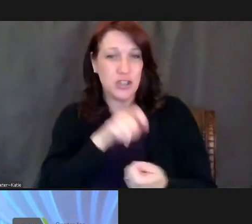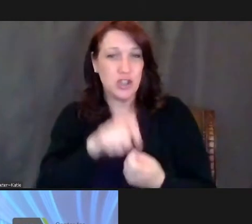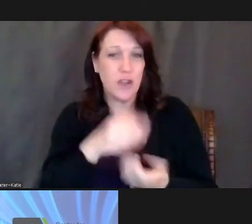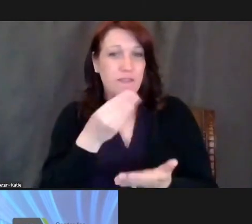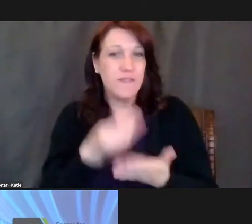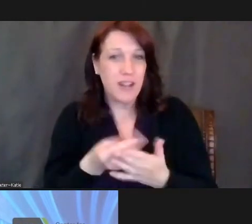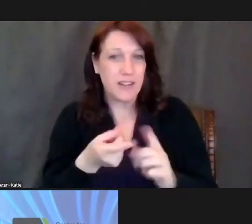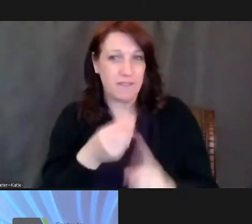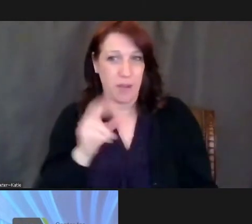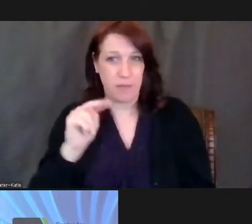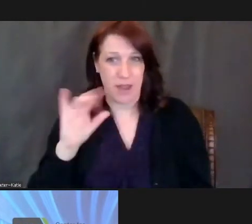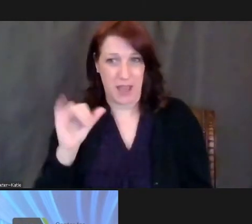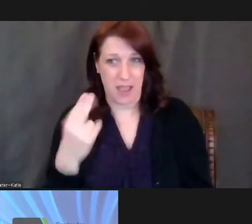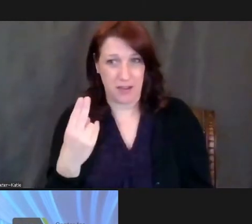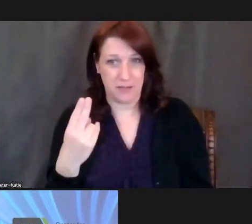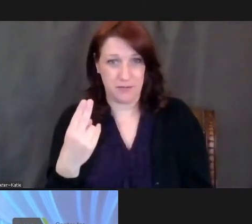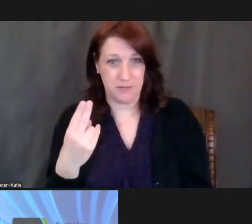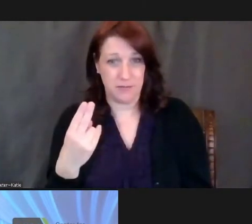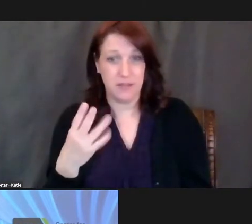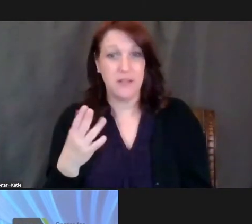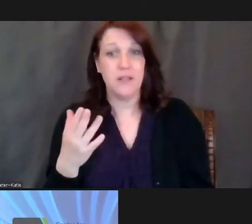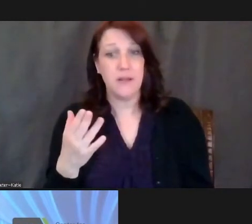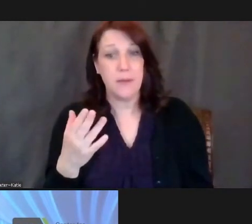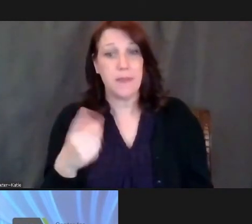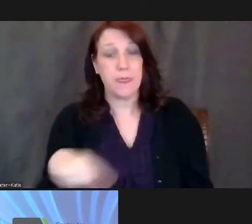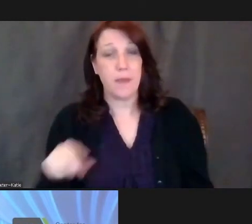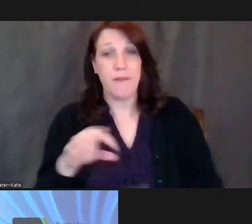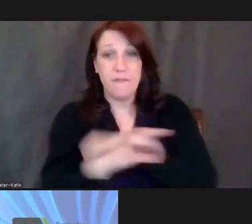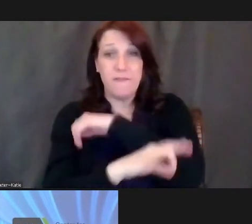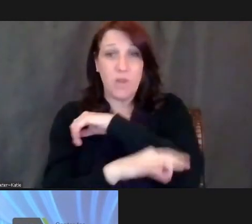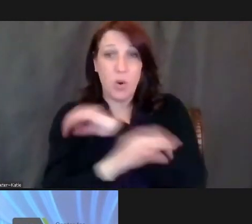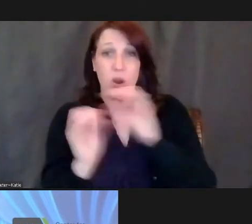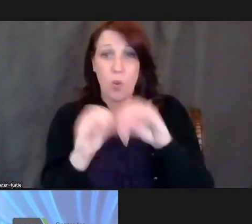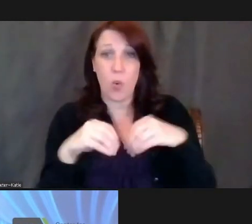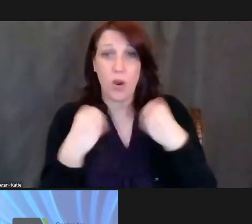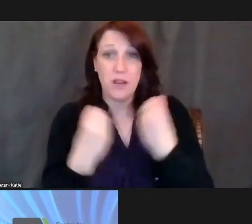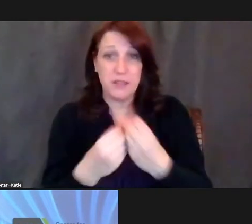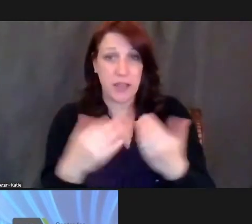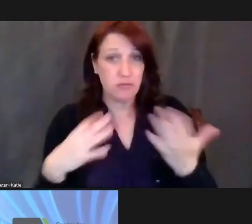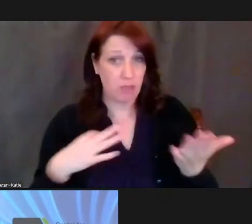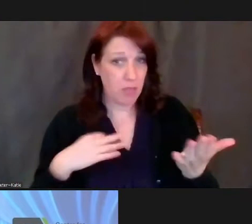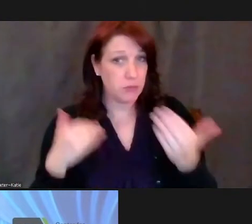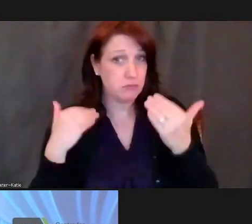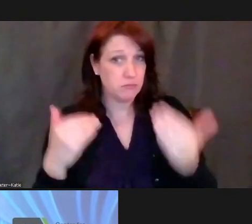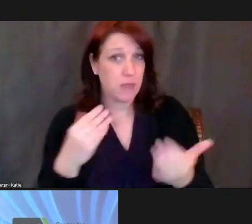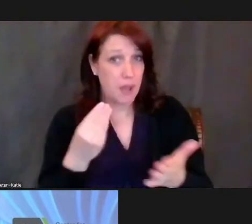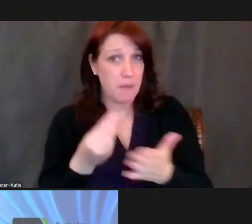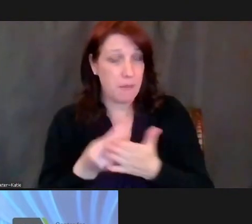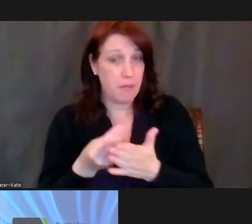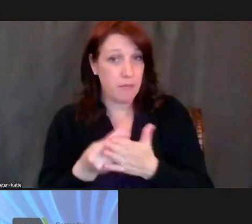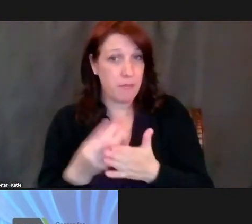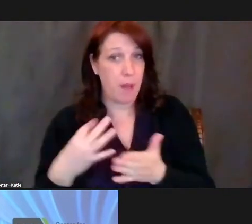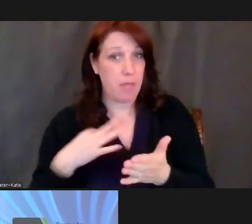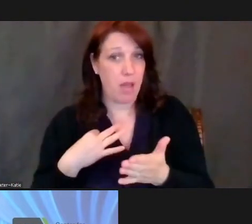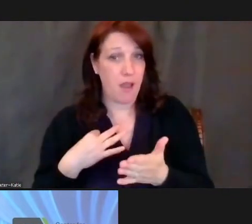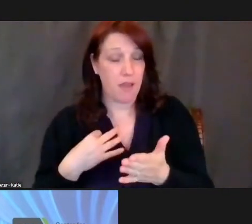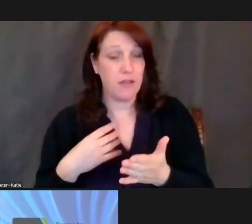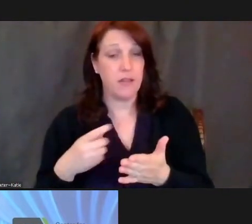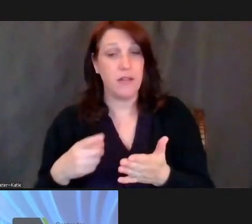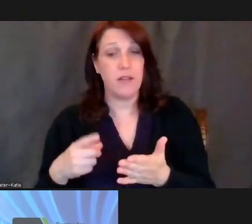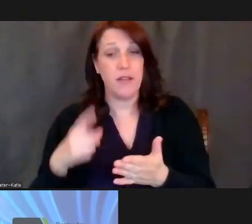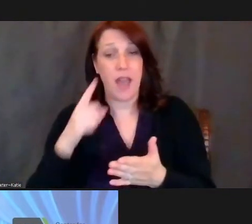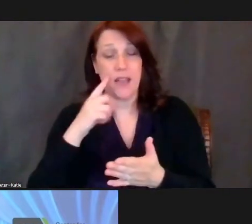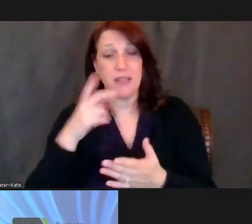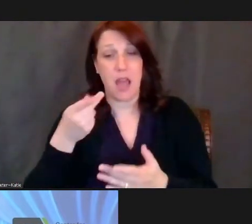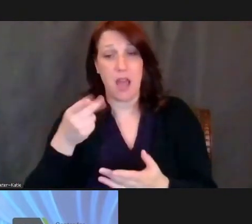NIH. Foreign organizations are eligible to apply for NIH as the prime institution. And you want